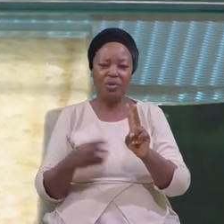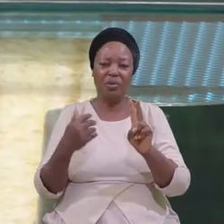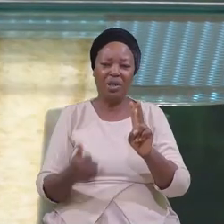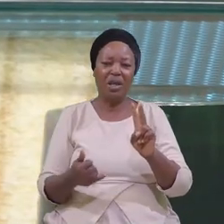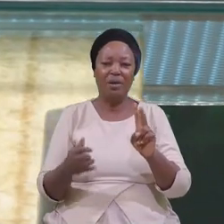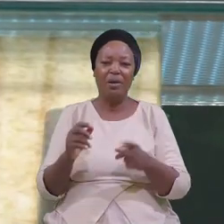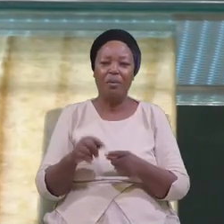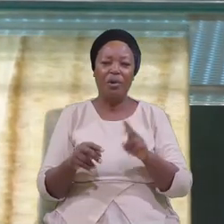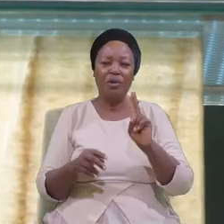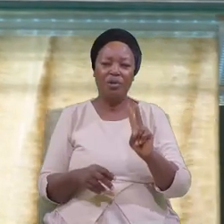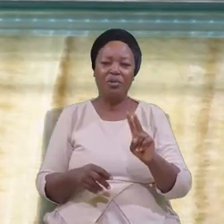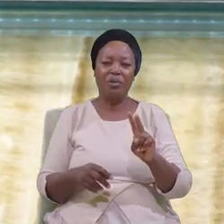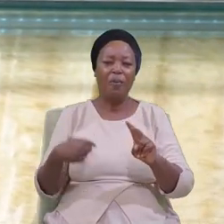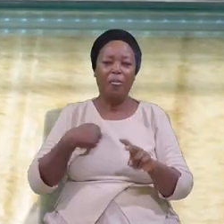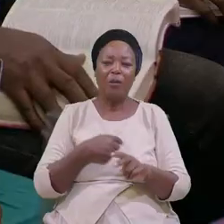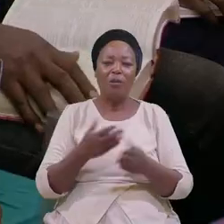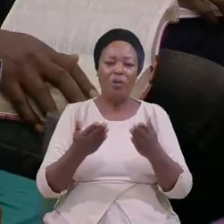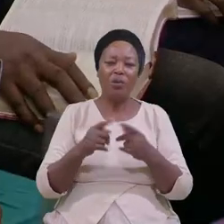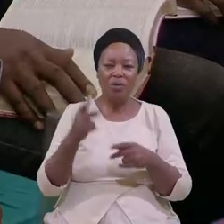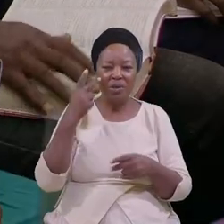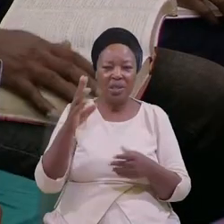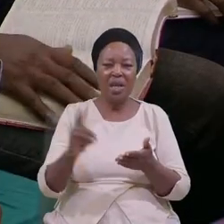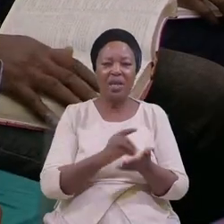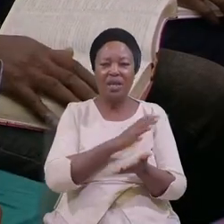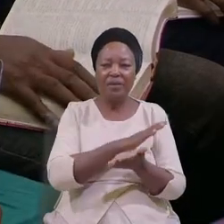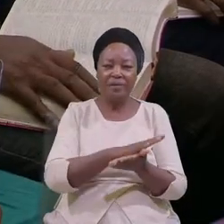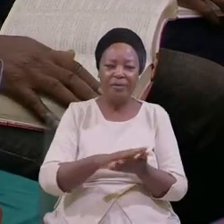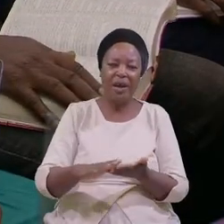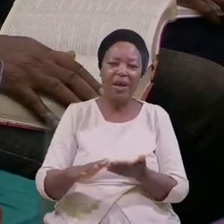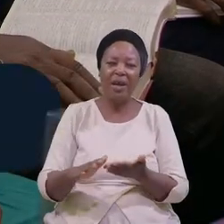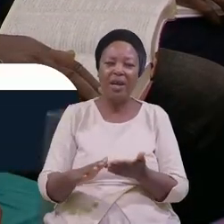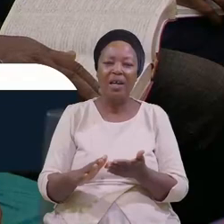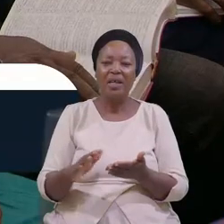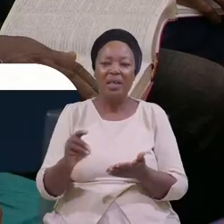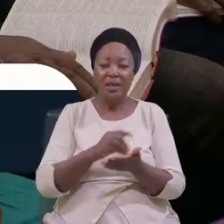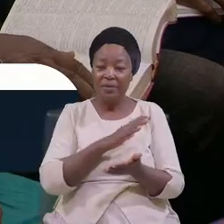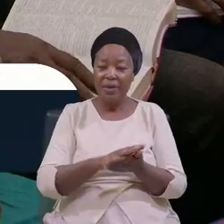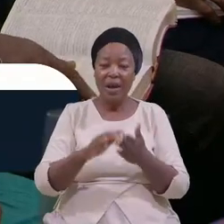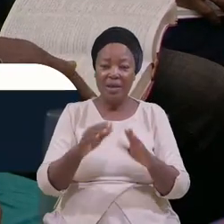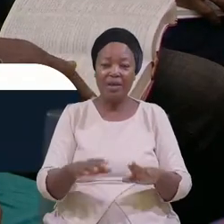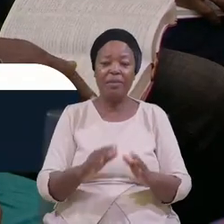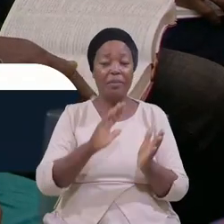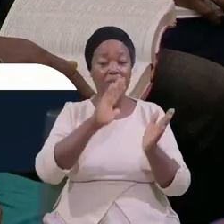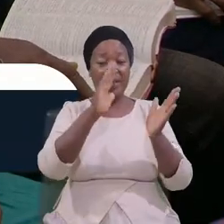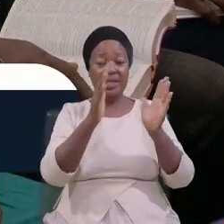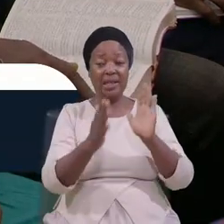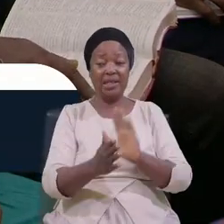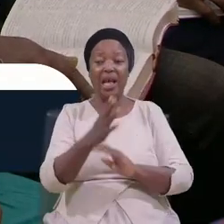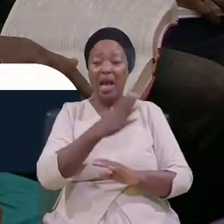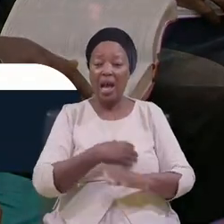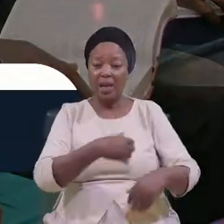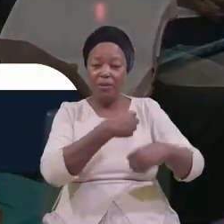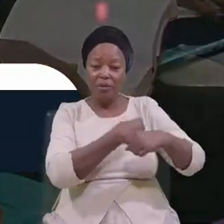number two, we're looking at divine presence and protection through to